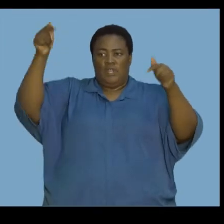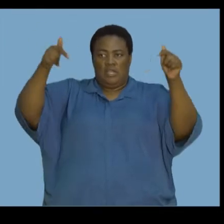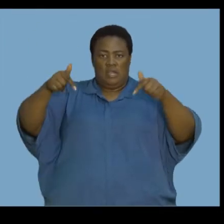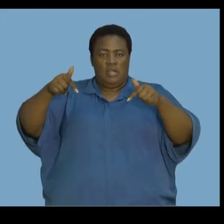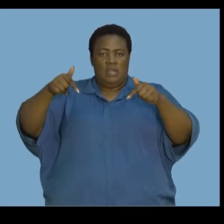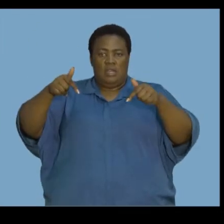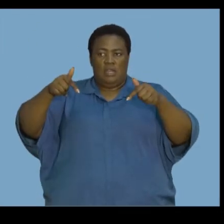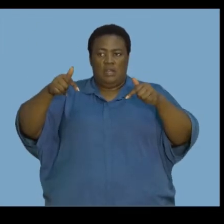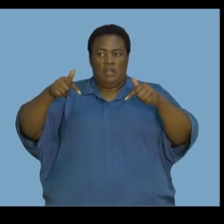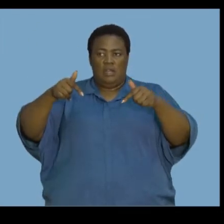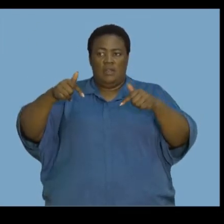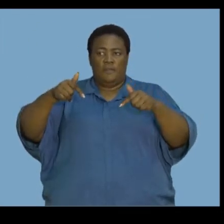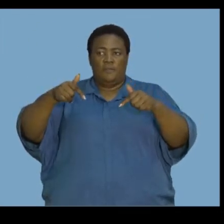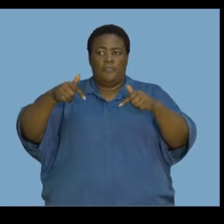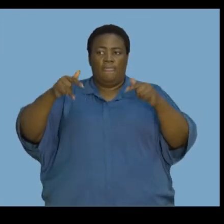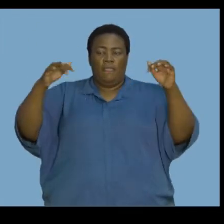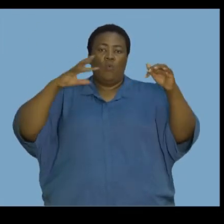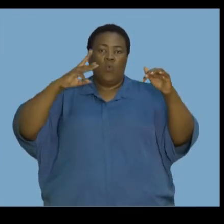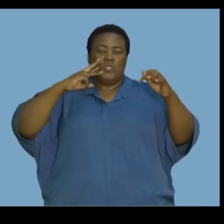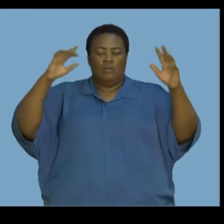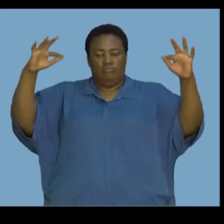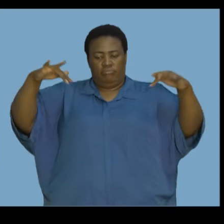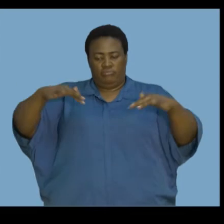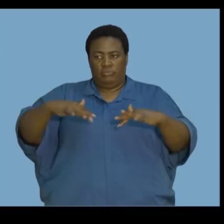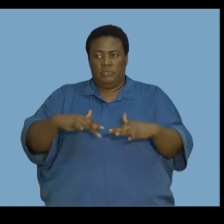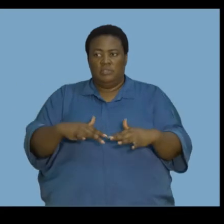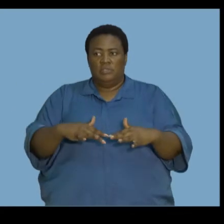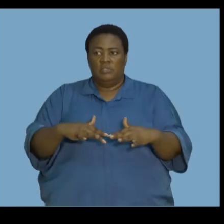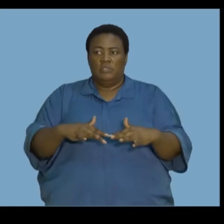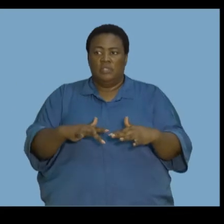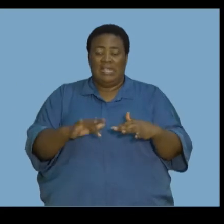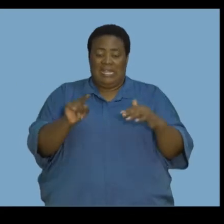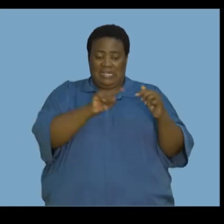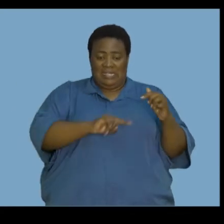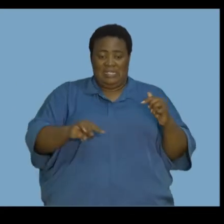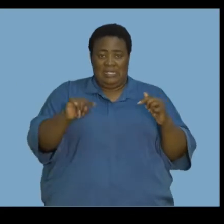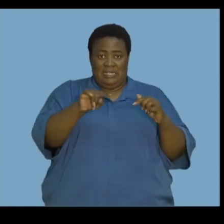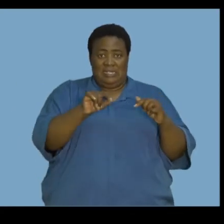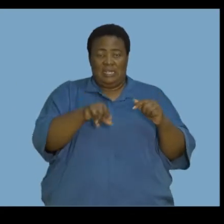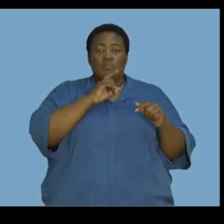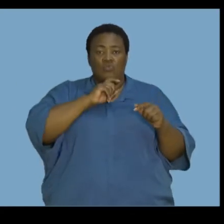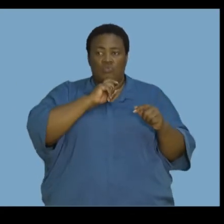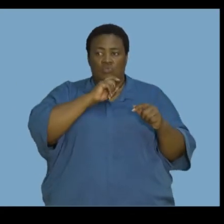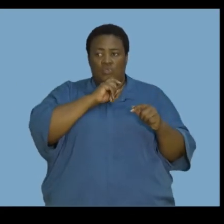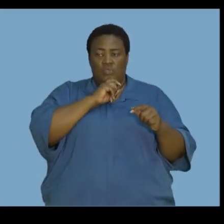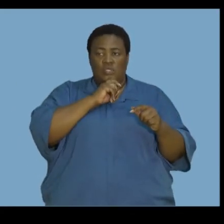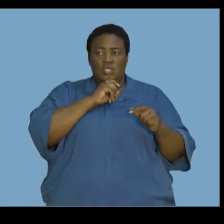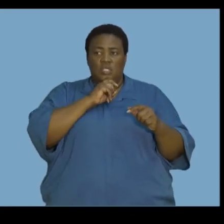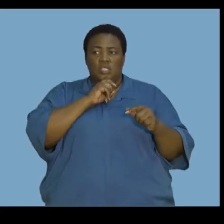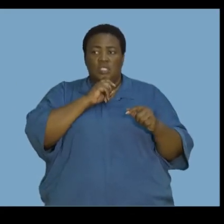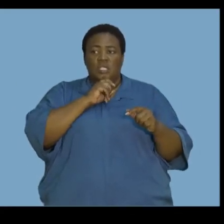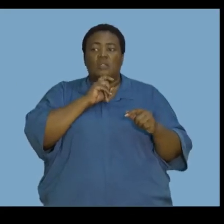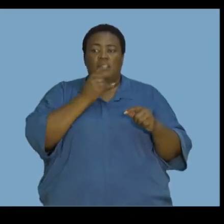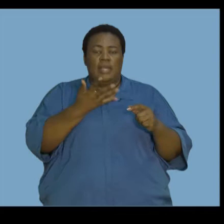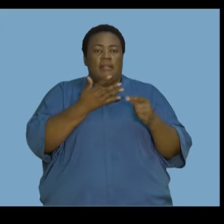and the environment run off into these water bodies. The phytoplanktons in this tend to use these, and they